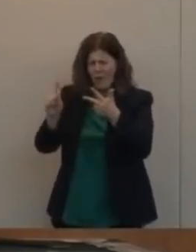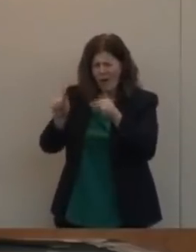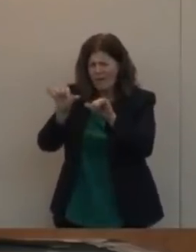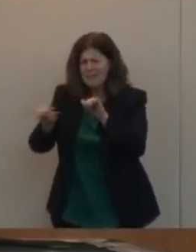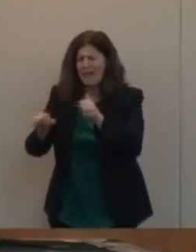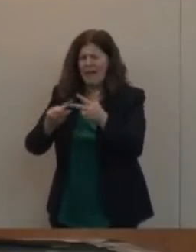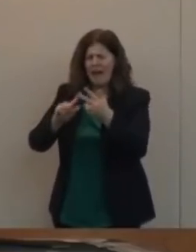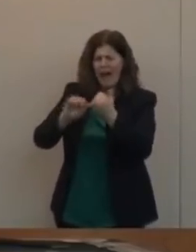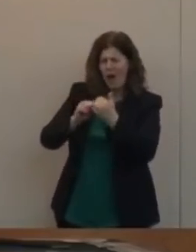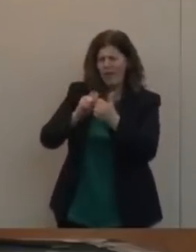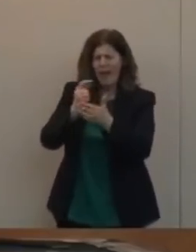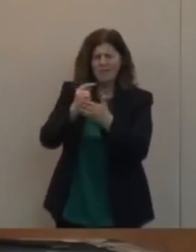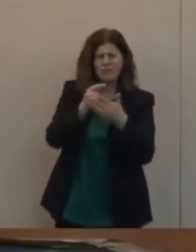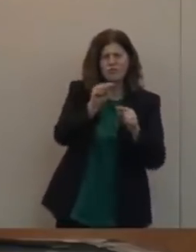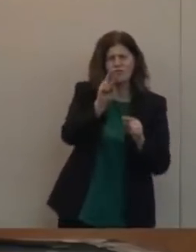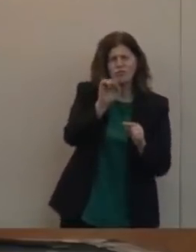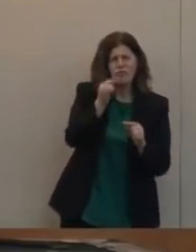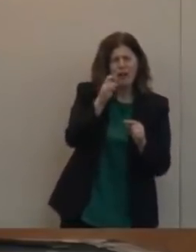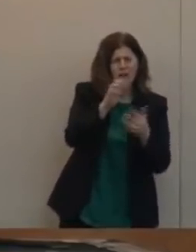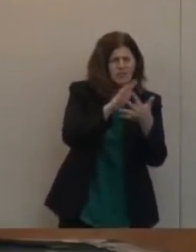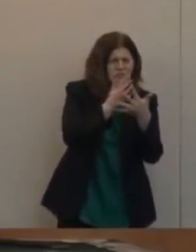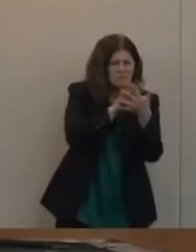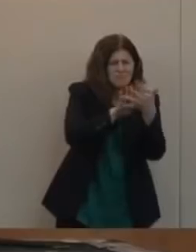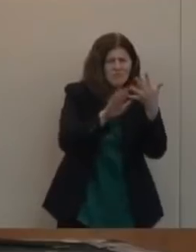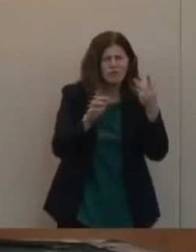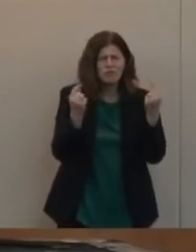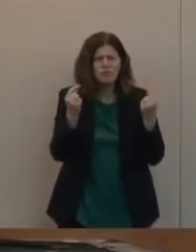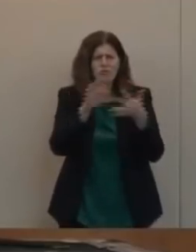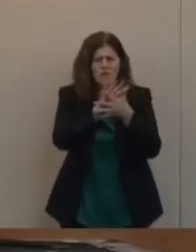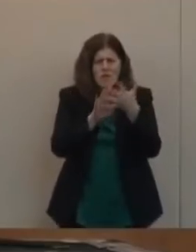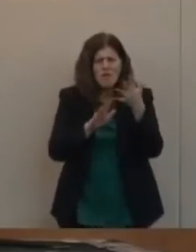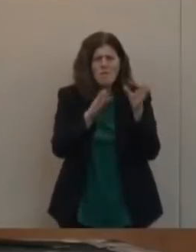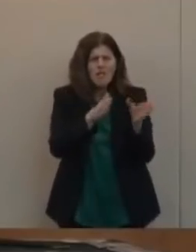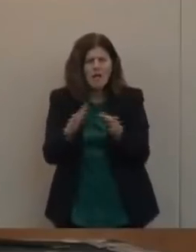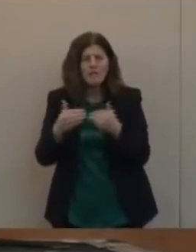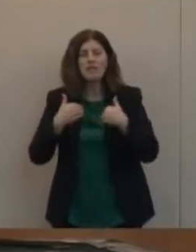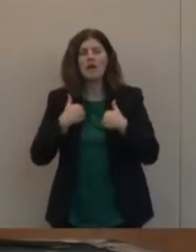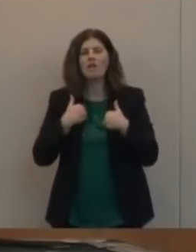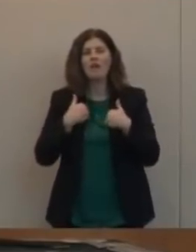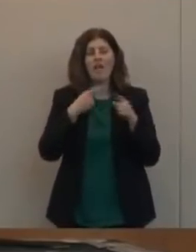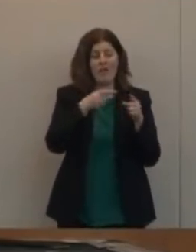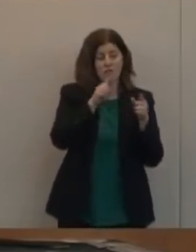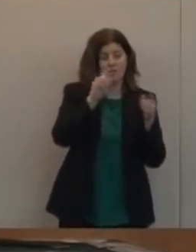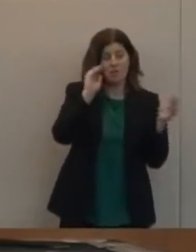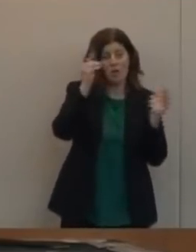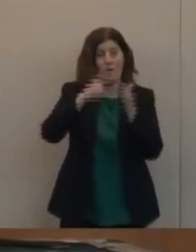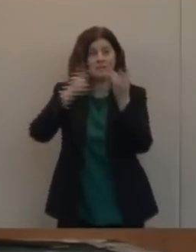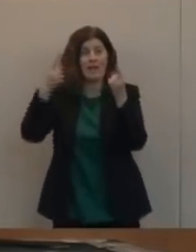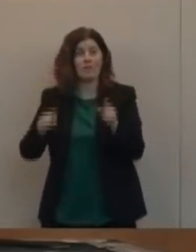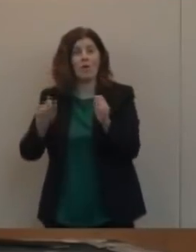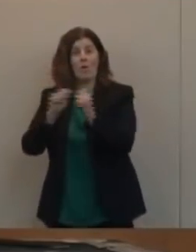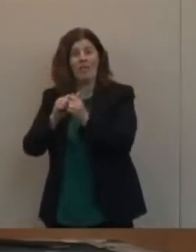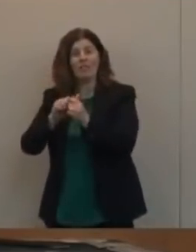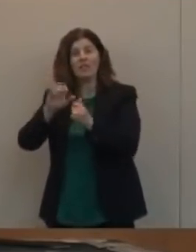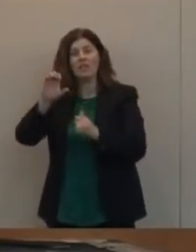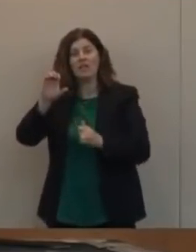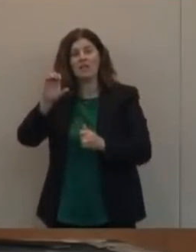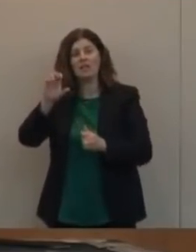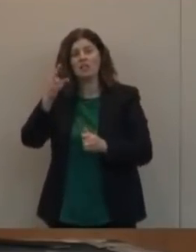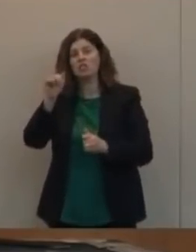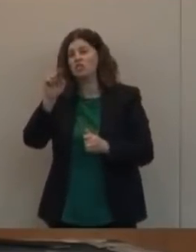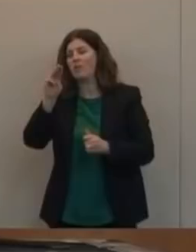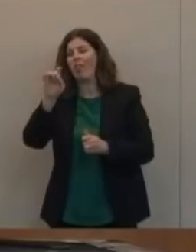stay? How does that triage center look? And it should mirror what's going on in large part in Chinle,